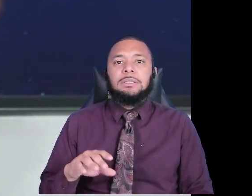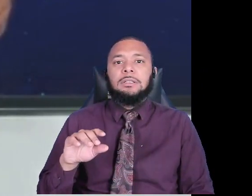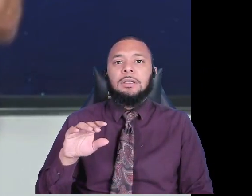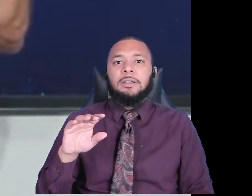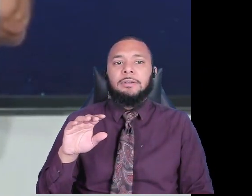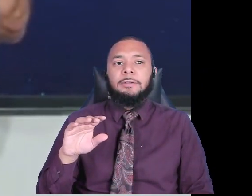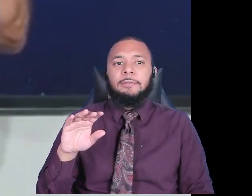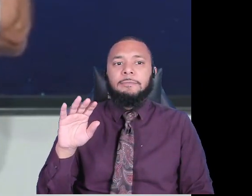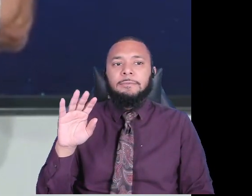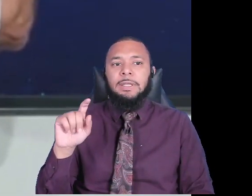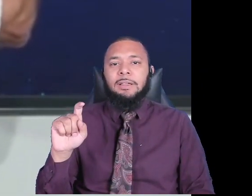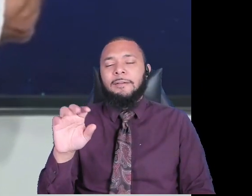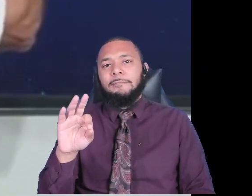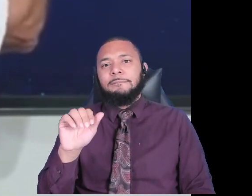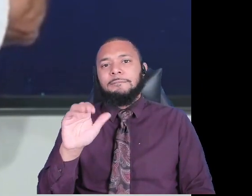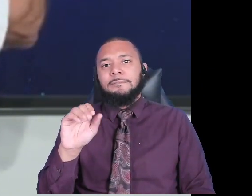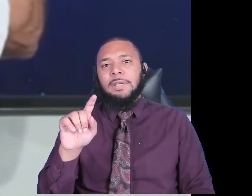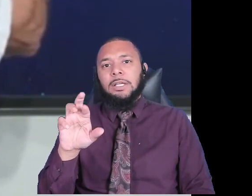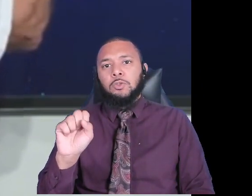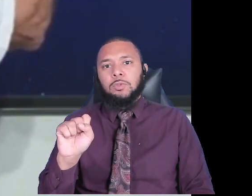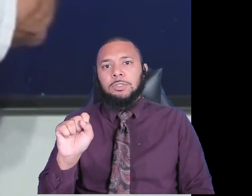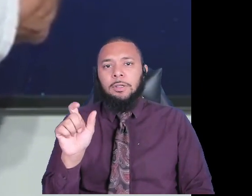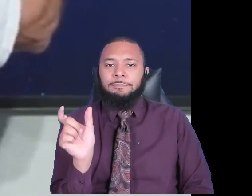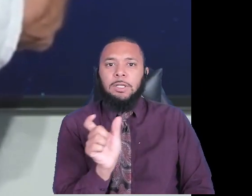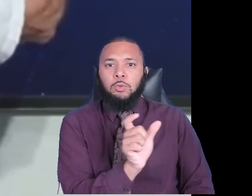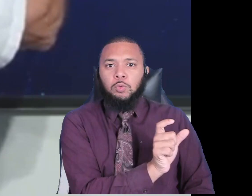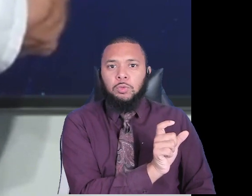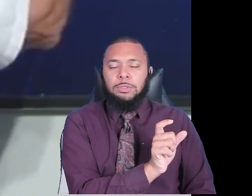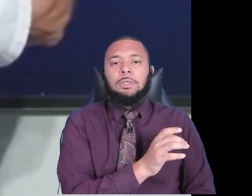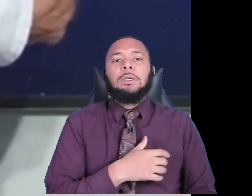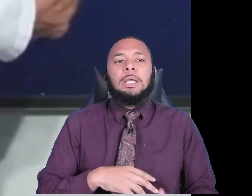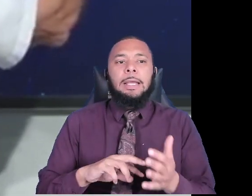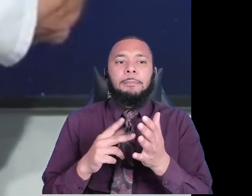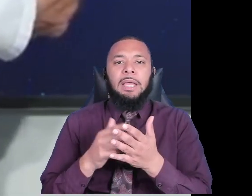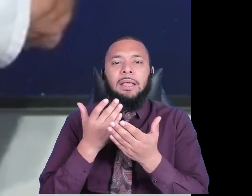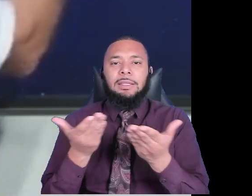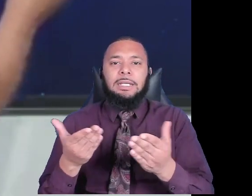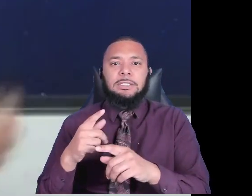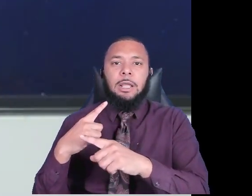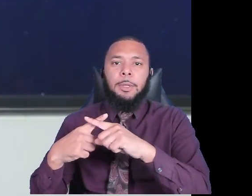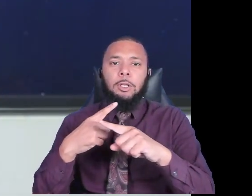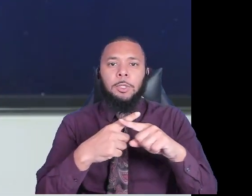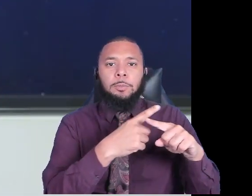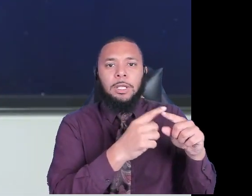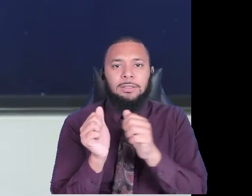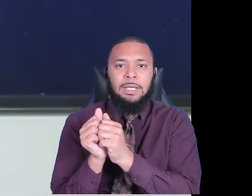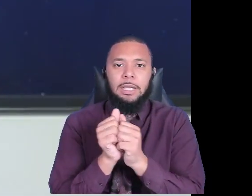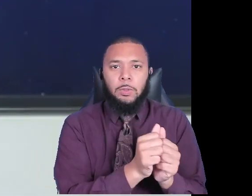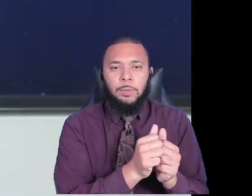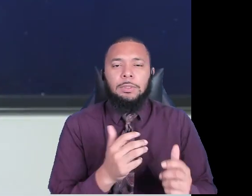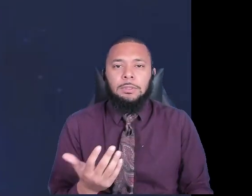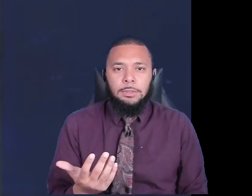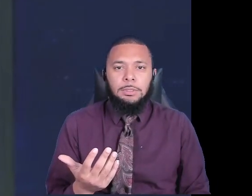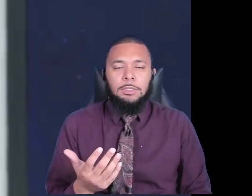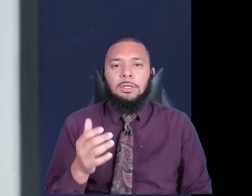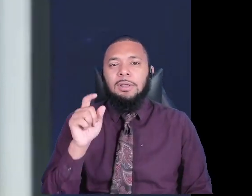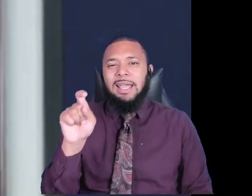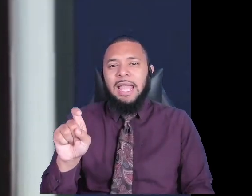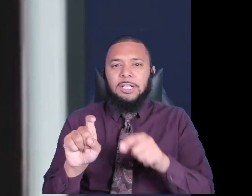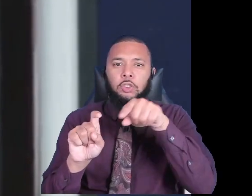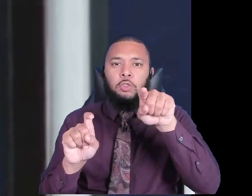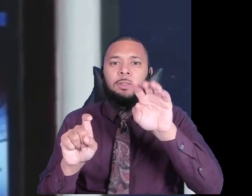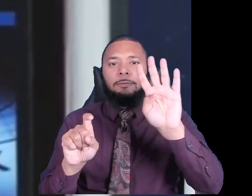x. Factors are things that are multiplied together. So there's what x to the 4th means,